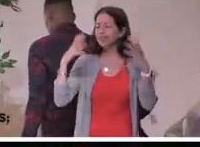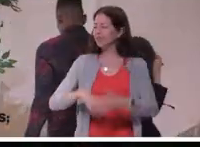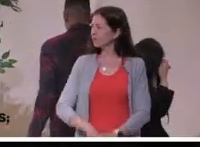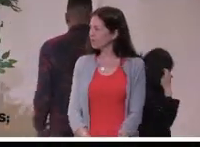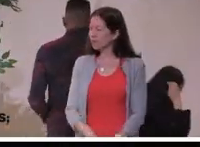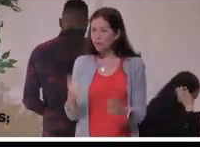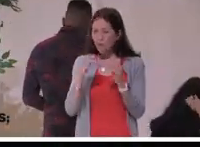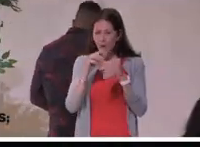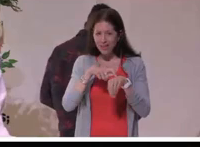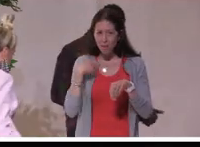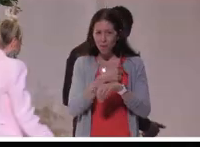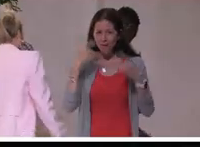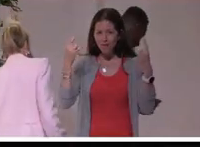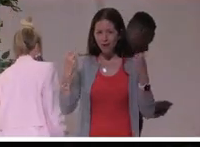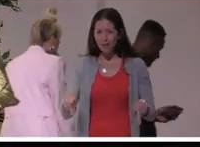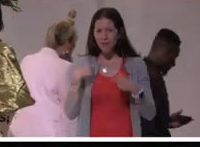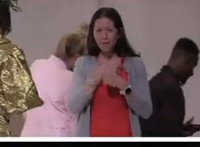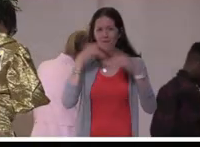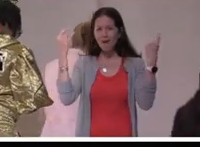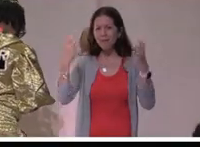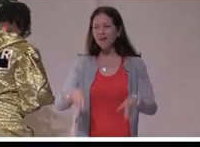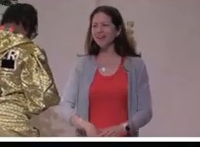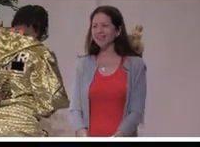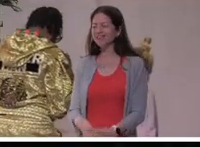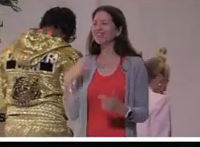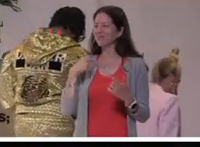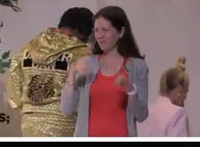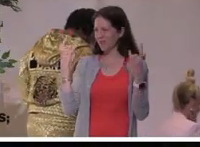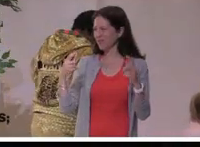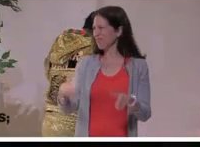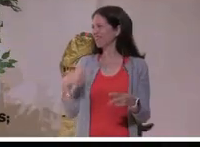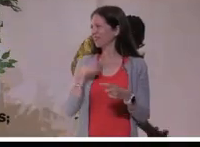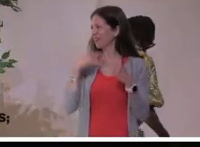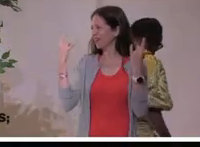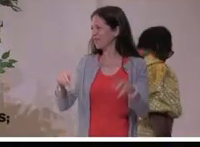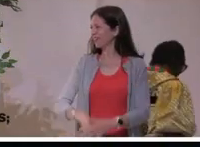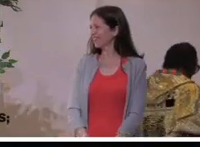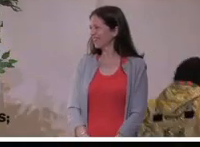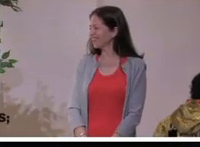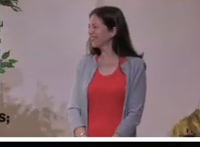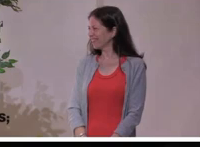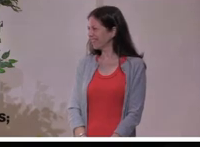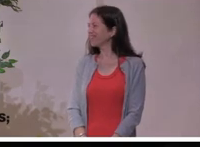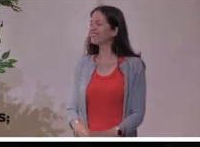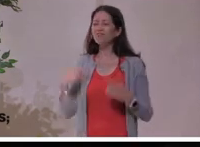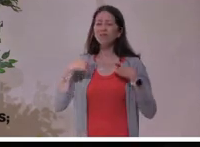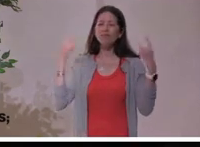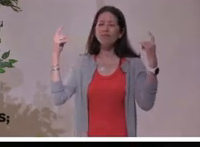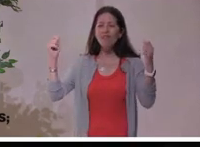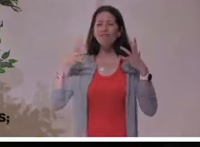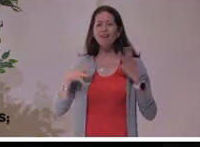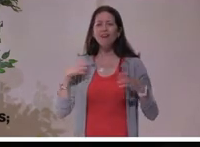One more time. We rocks the party that rocks the party. Yeah, rocking the fashions that we